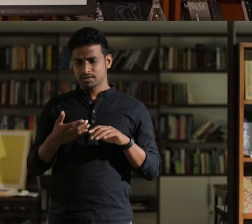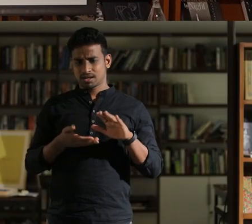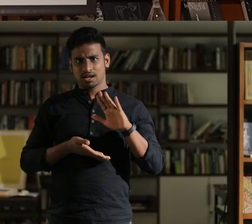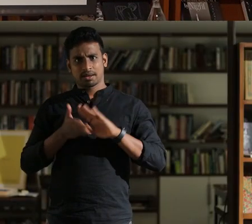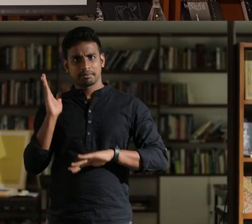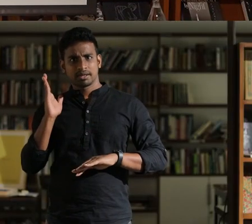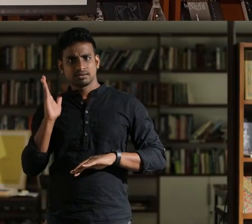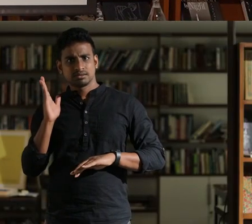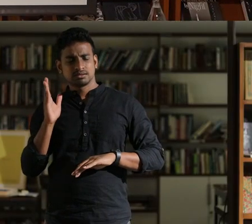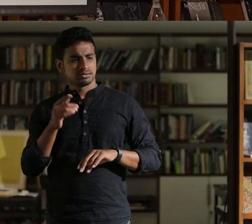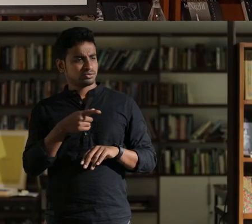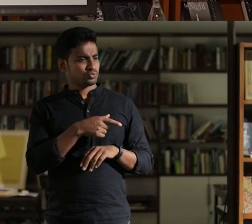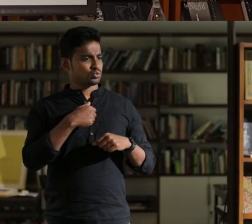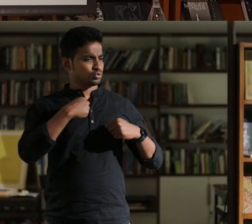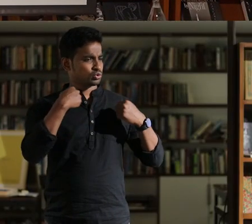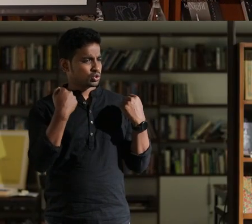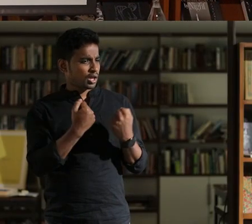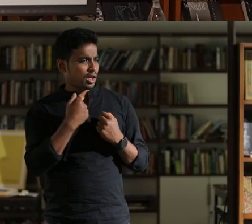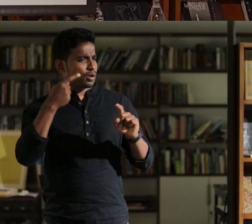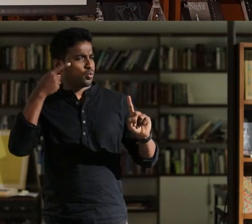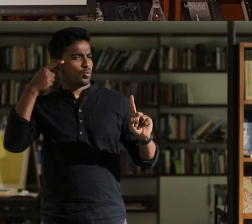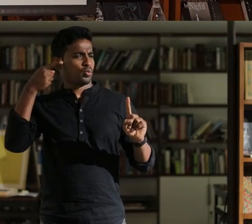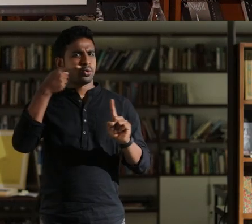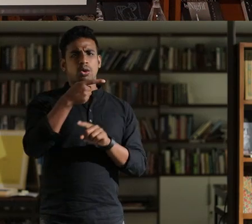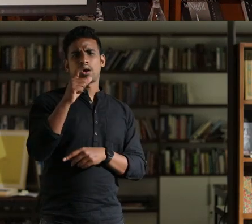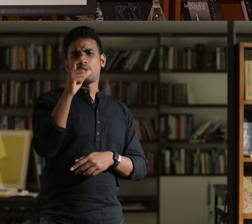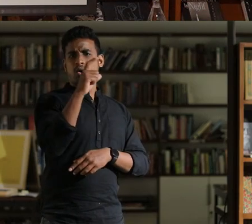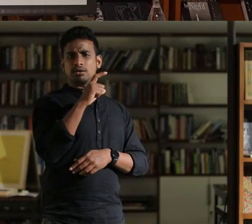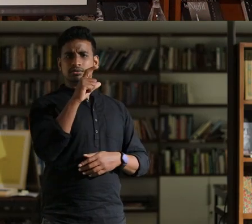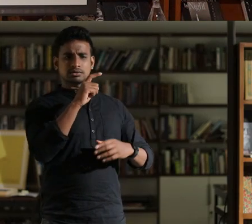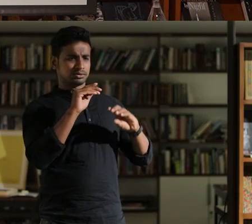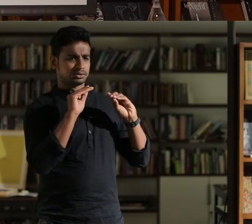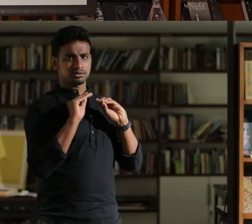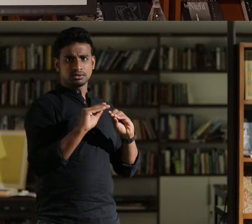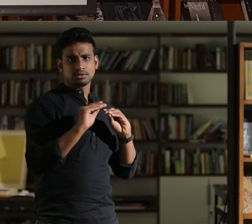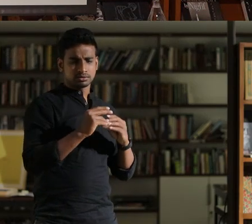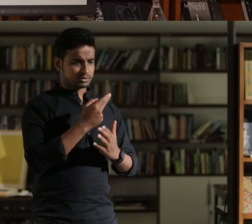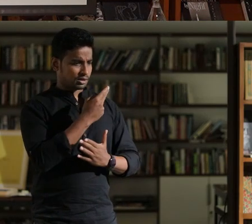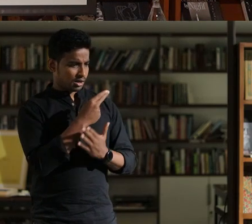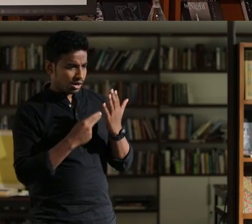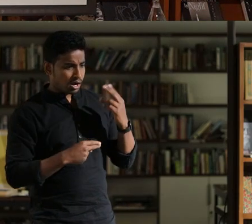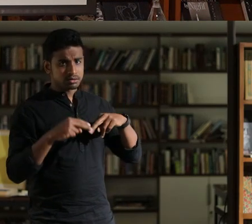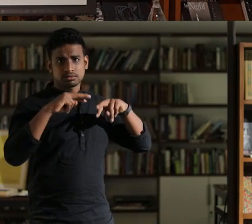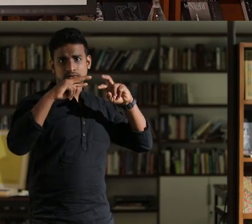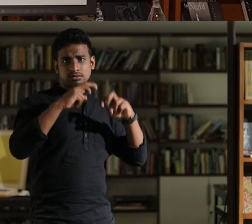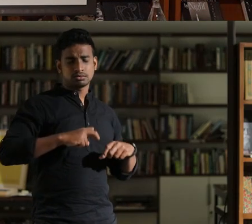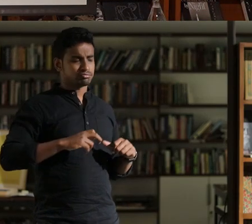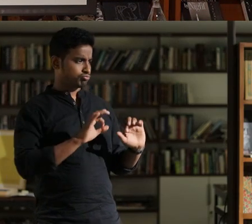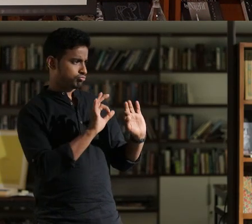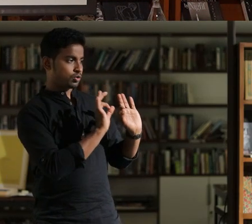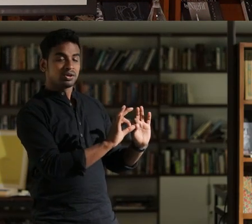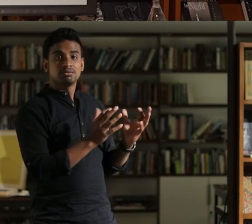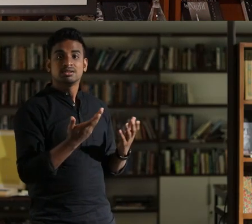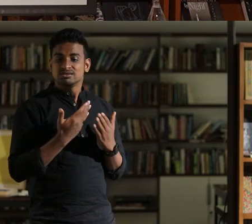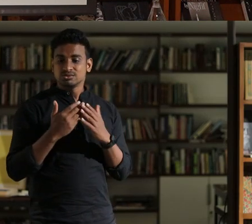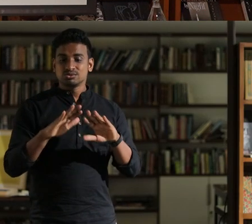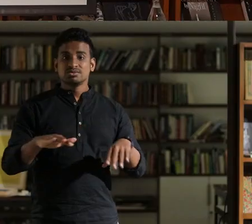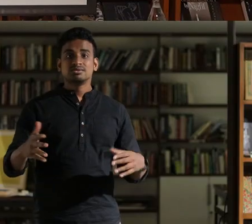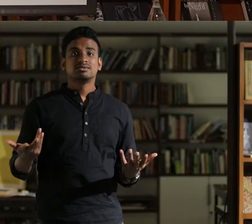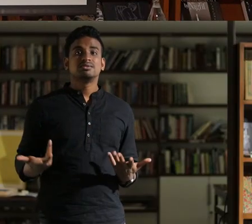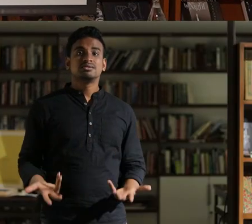to leave, but you're doing stuff for higher education. What are you doing for school kids? We need text material. We need material for